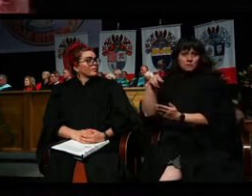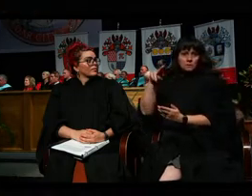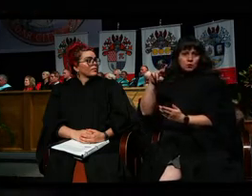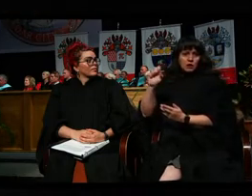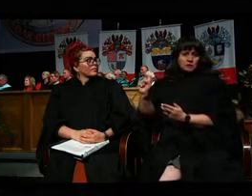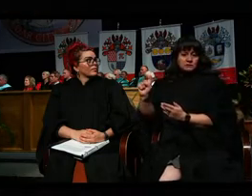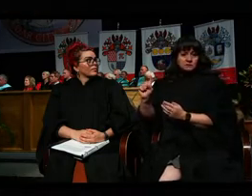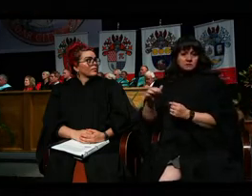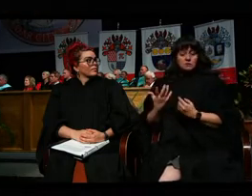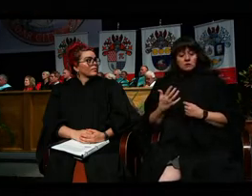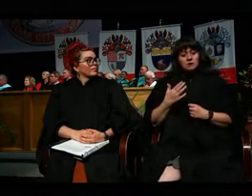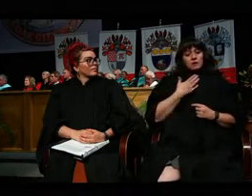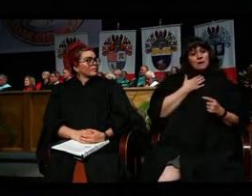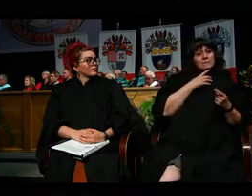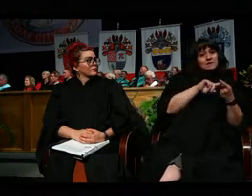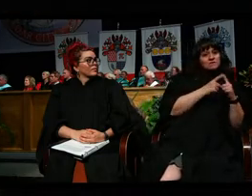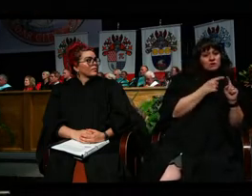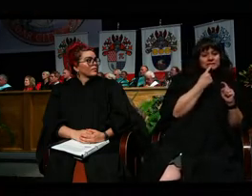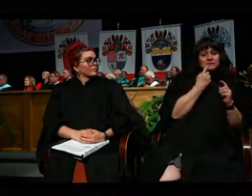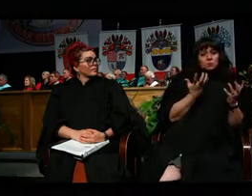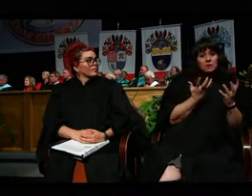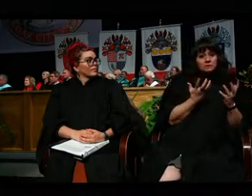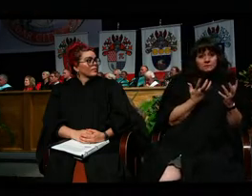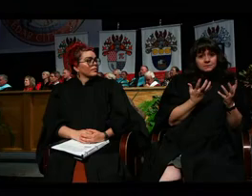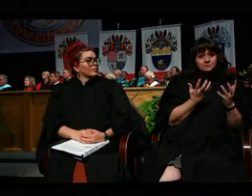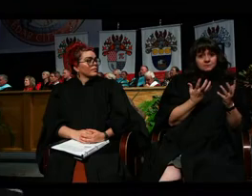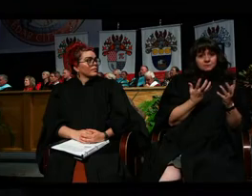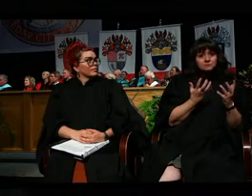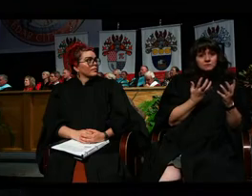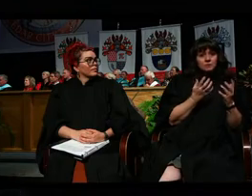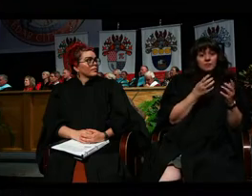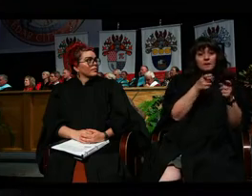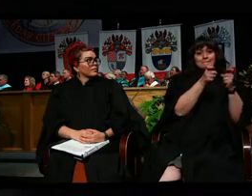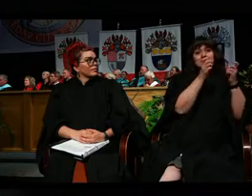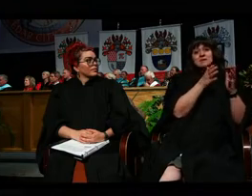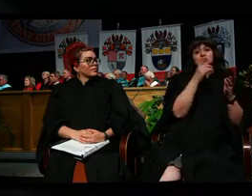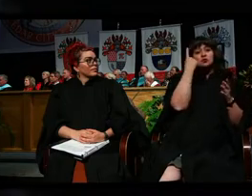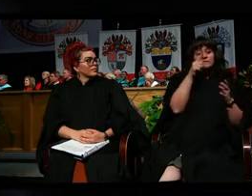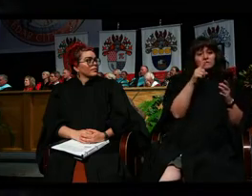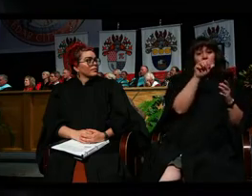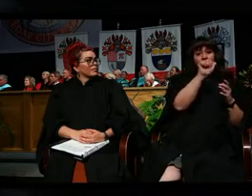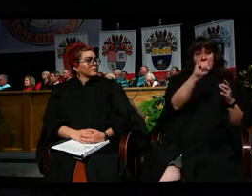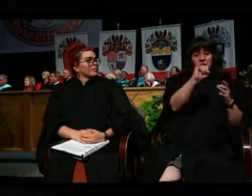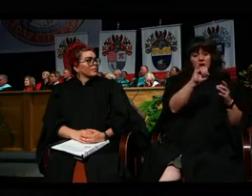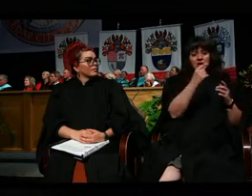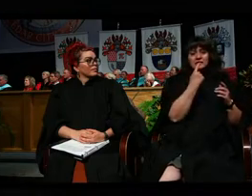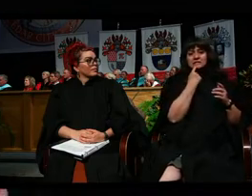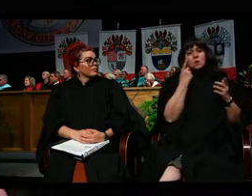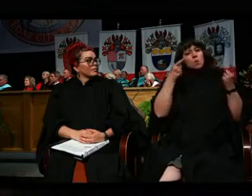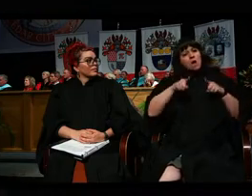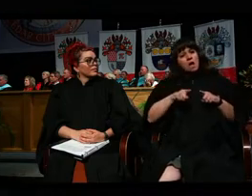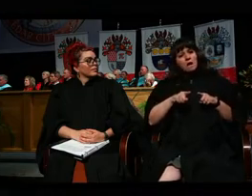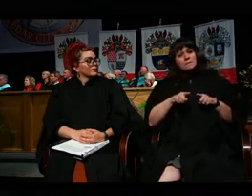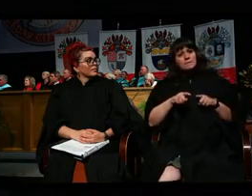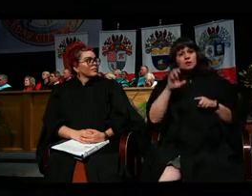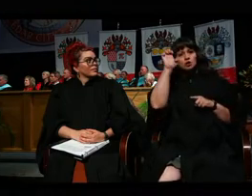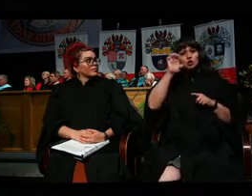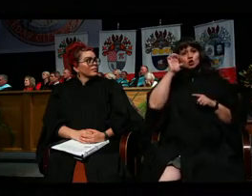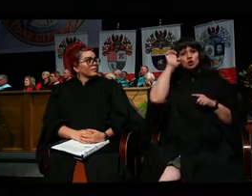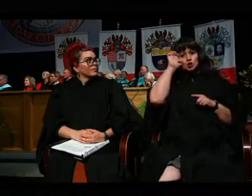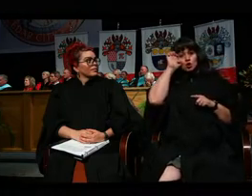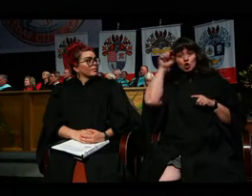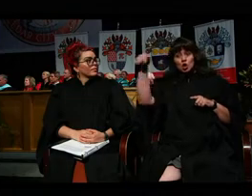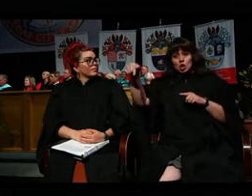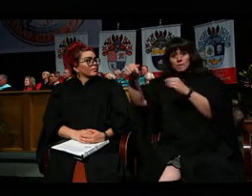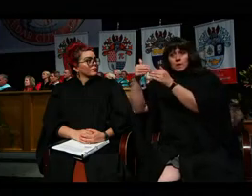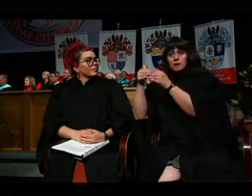my friend, the minister of artificial intelligence and a leader in Islam, he said what happened was Europe got a 300-year head start